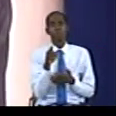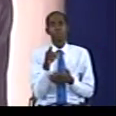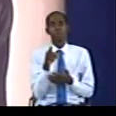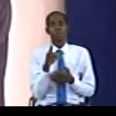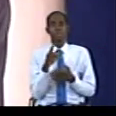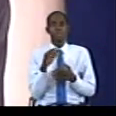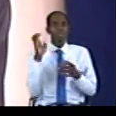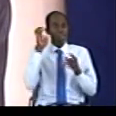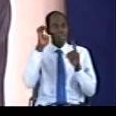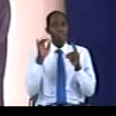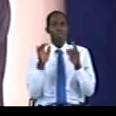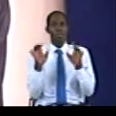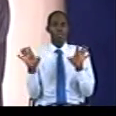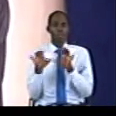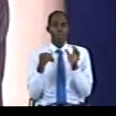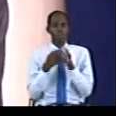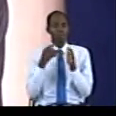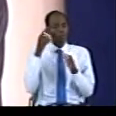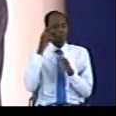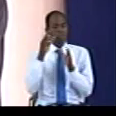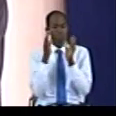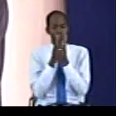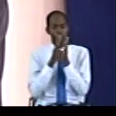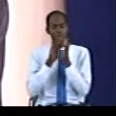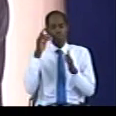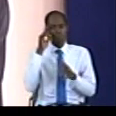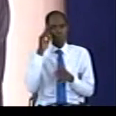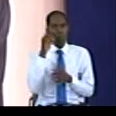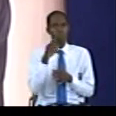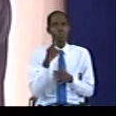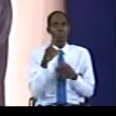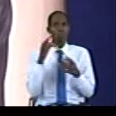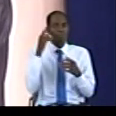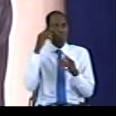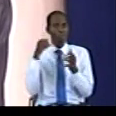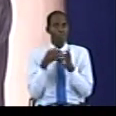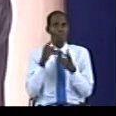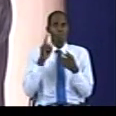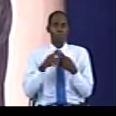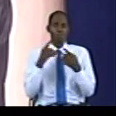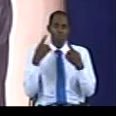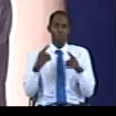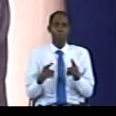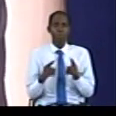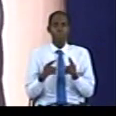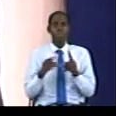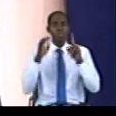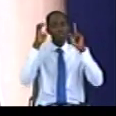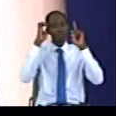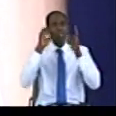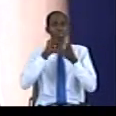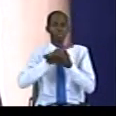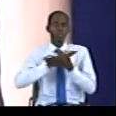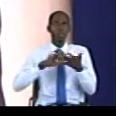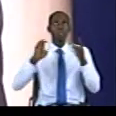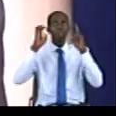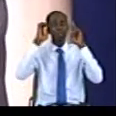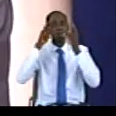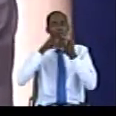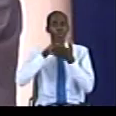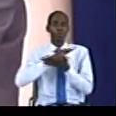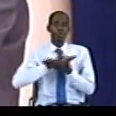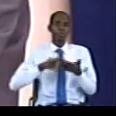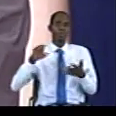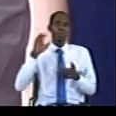for you, interceding for you. It will be done. He sanctifies. He purifies.